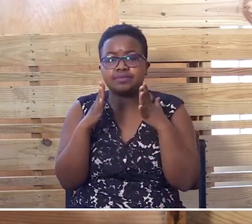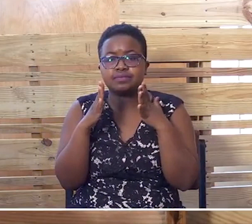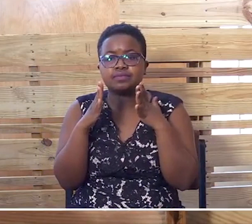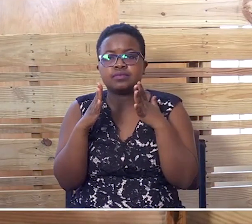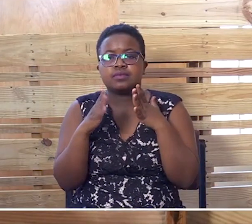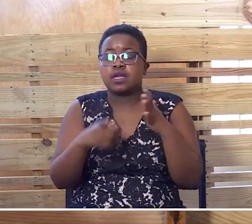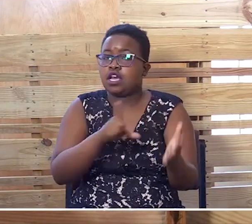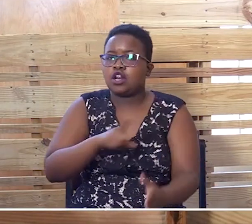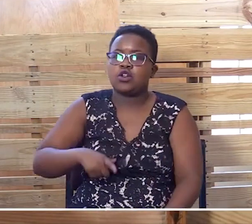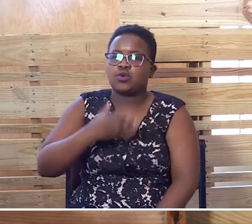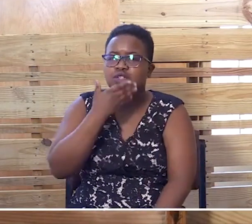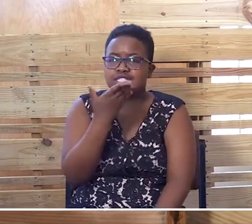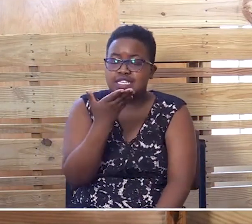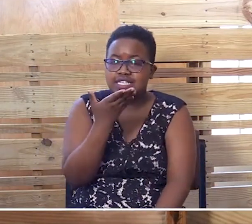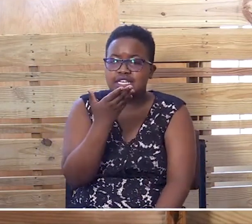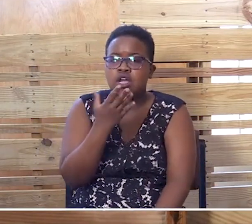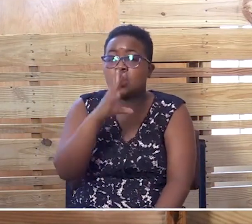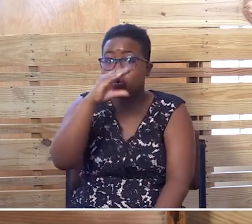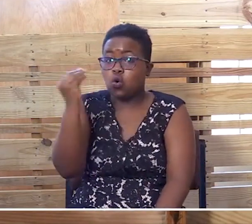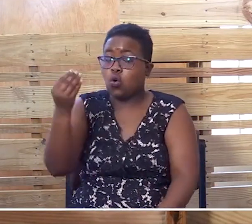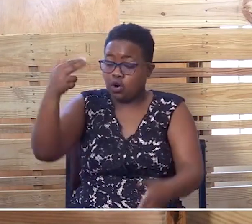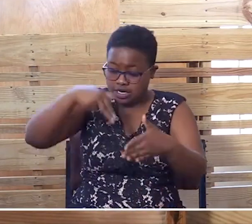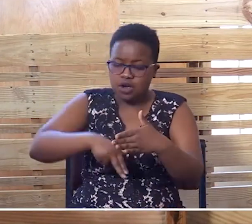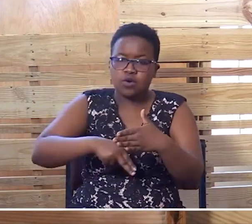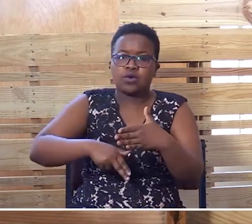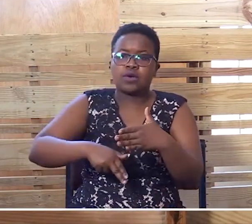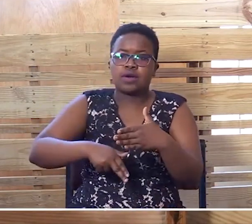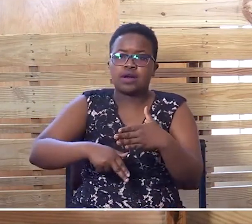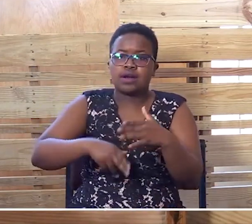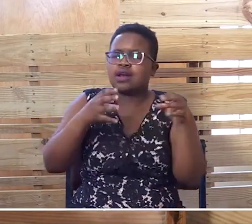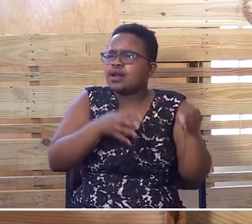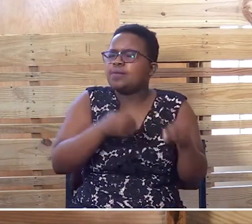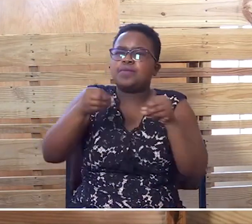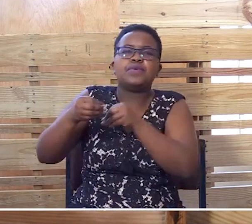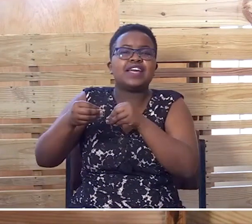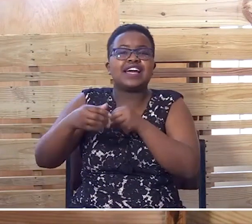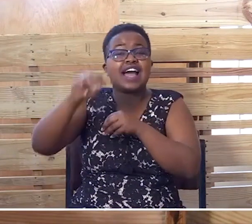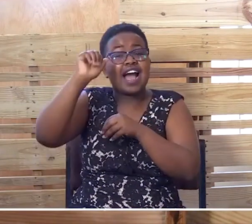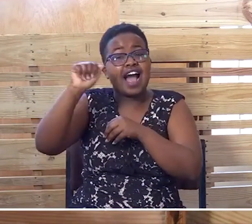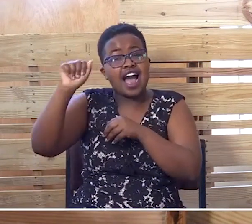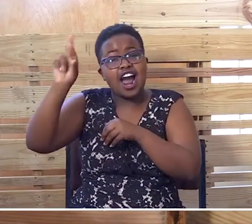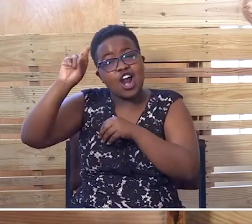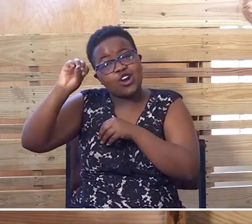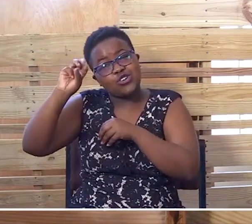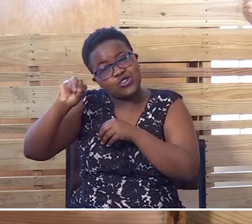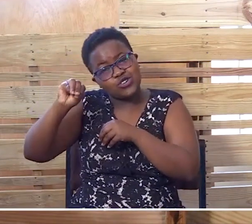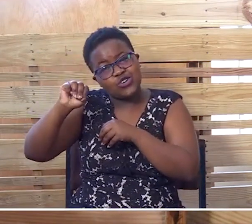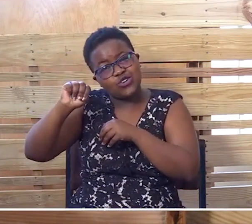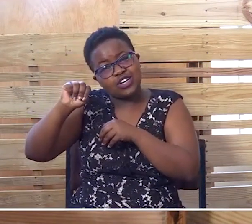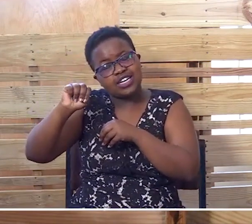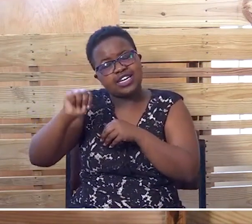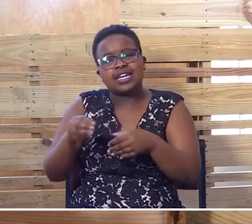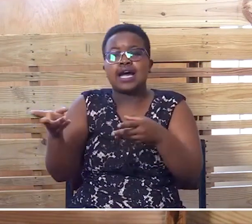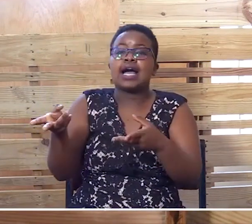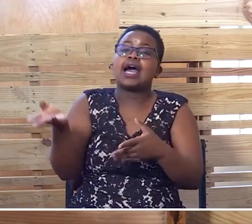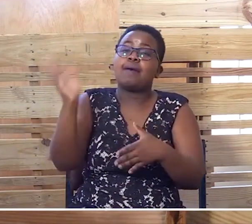Lord replied, "Go down and bring Aaron up with you, but the priests and the people must not force